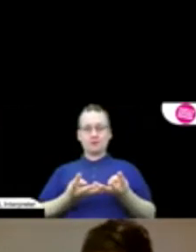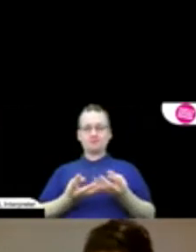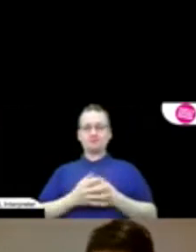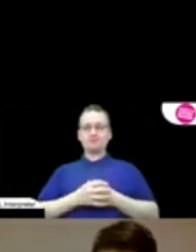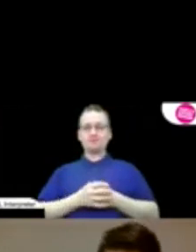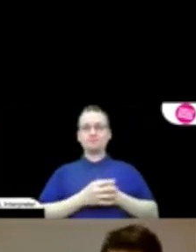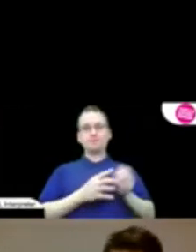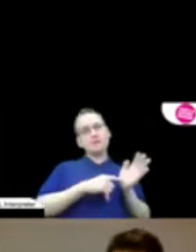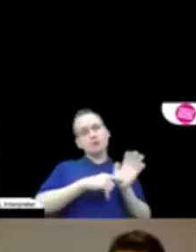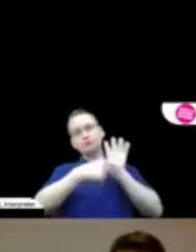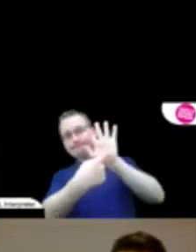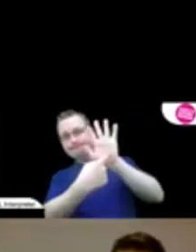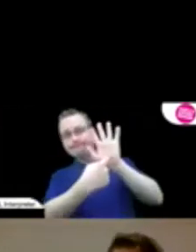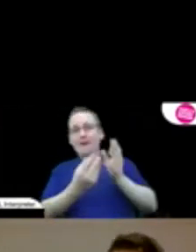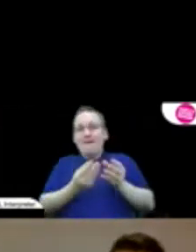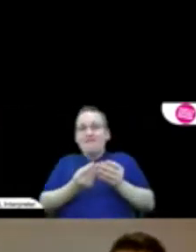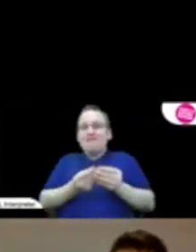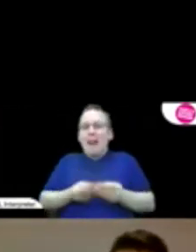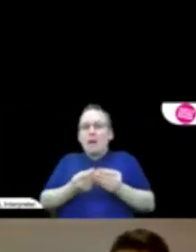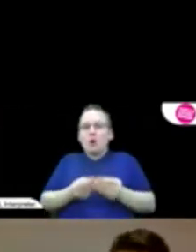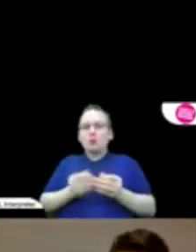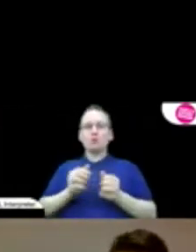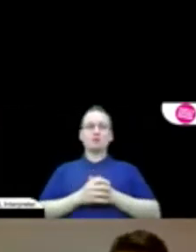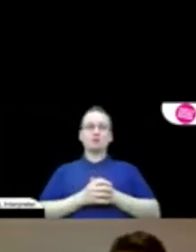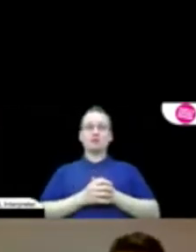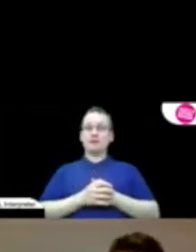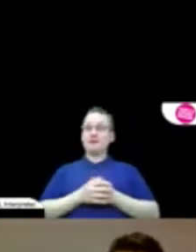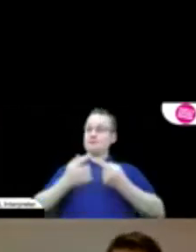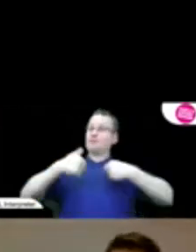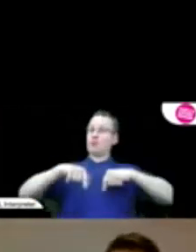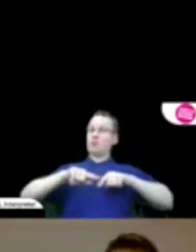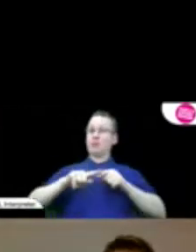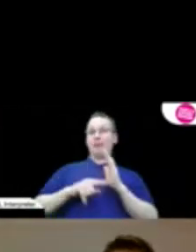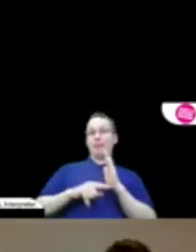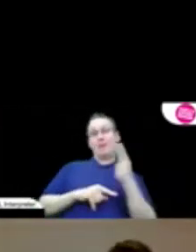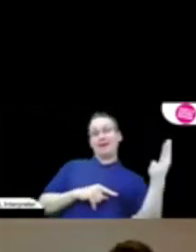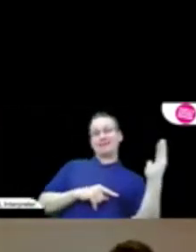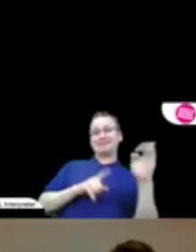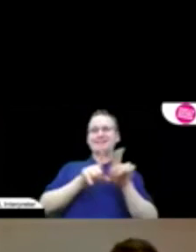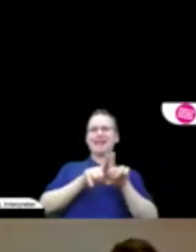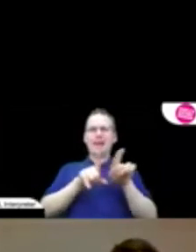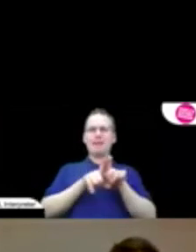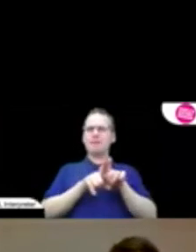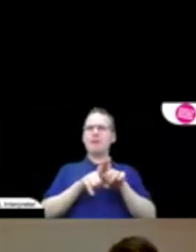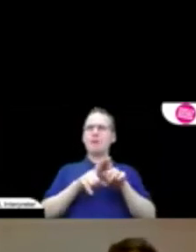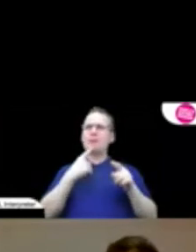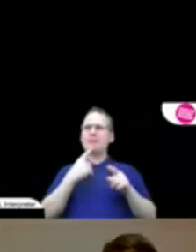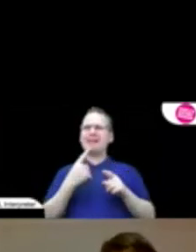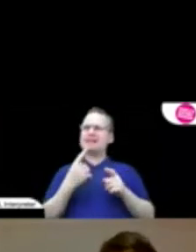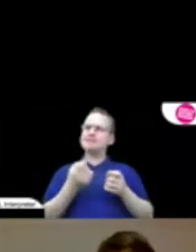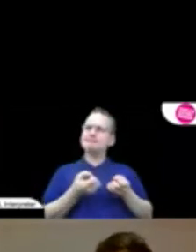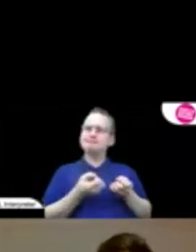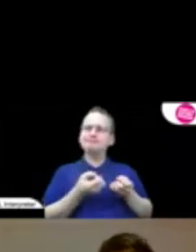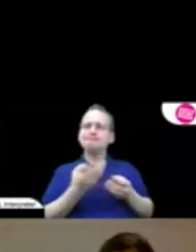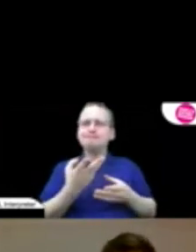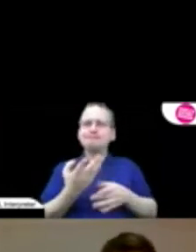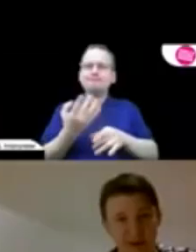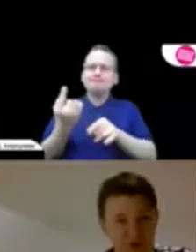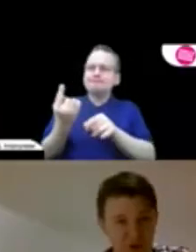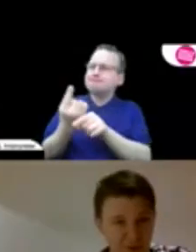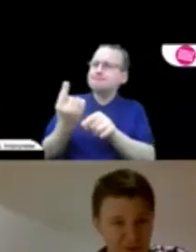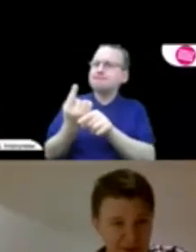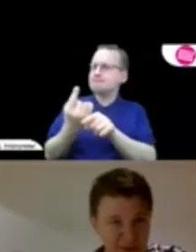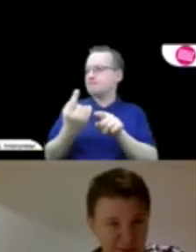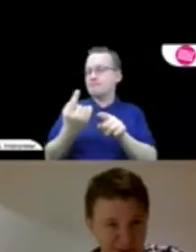and their values, so do we in the West. We're portraying with, you know, looking